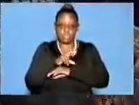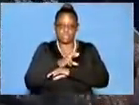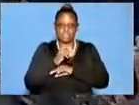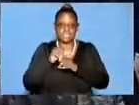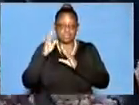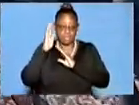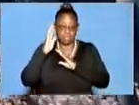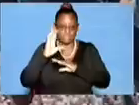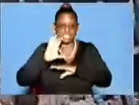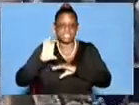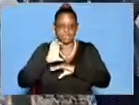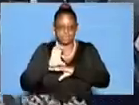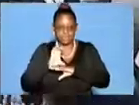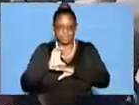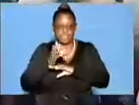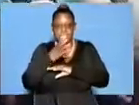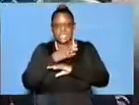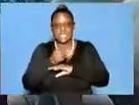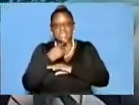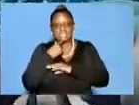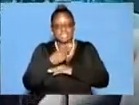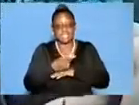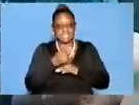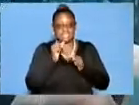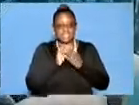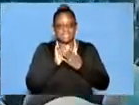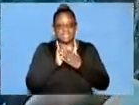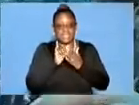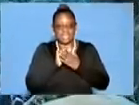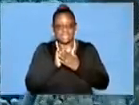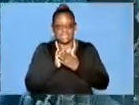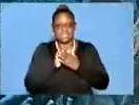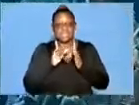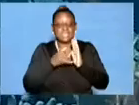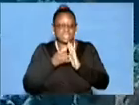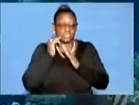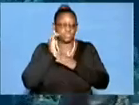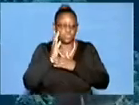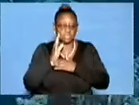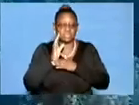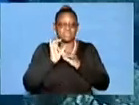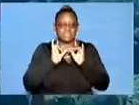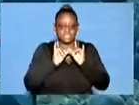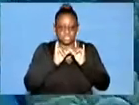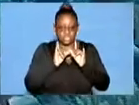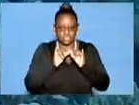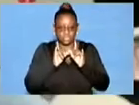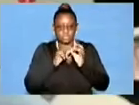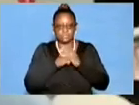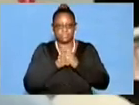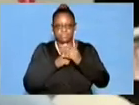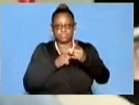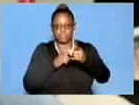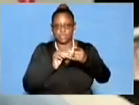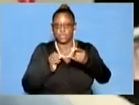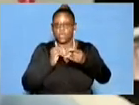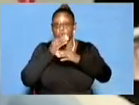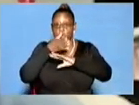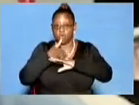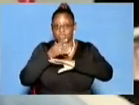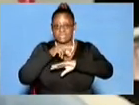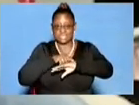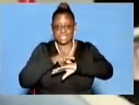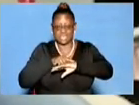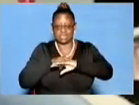the Caribbean. Dr. Dahlgren notes reef health will be impacted due to what's occurring now. Over time, it'll contribute